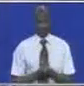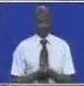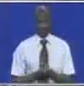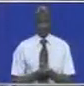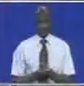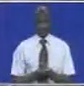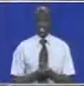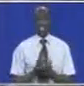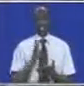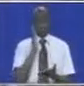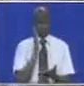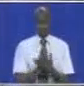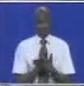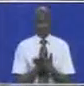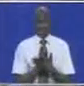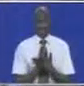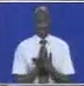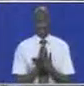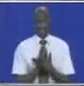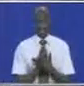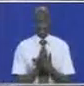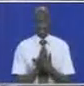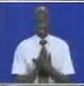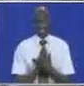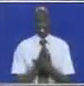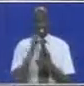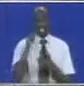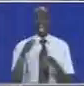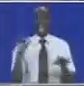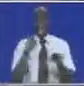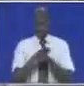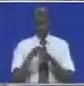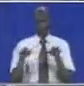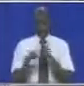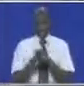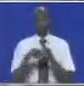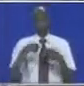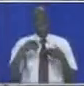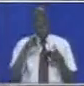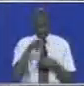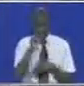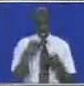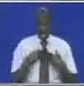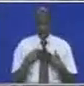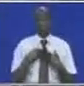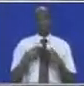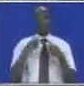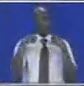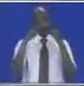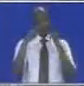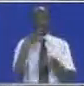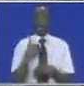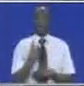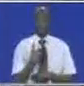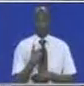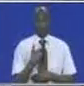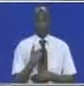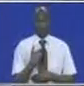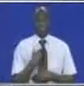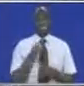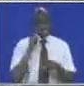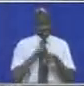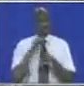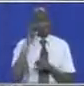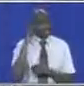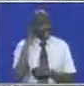is truly the excellence of everything that we are, wherever we come from. So when you hear